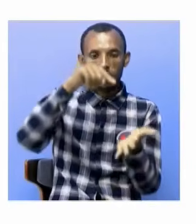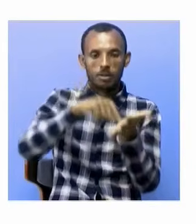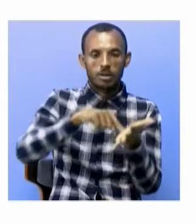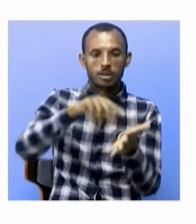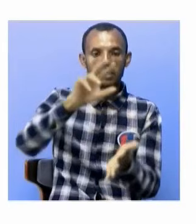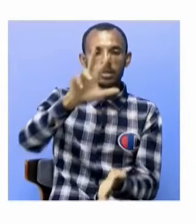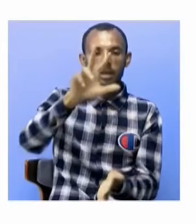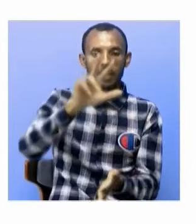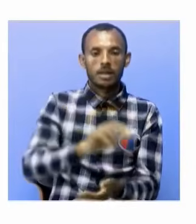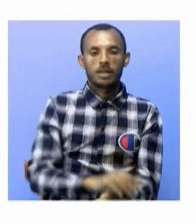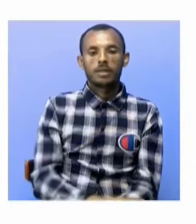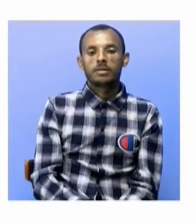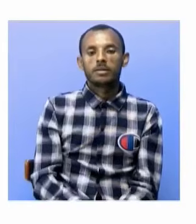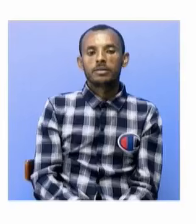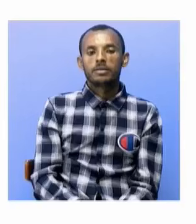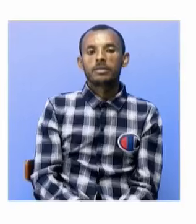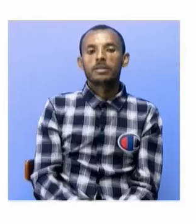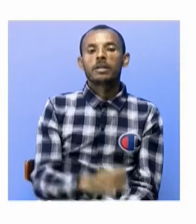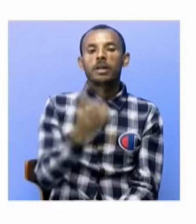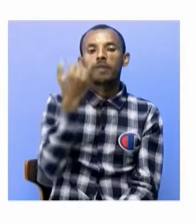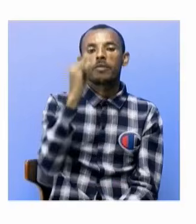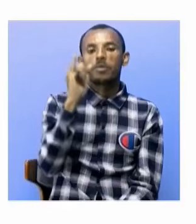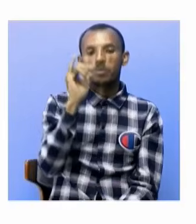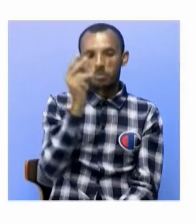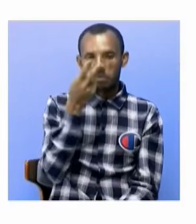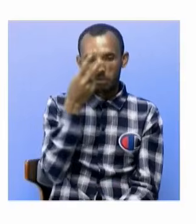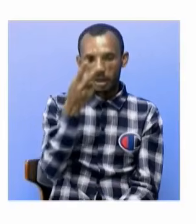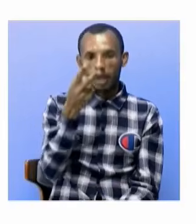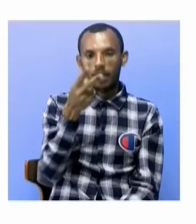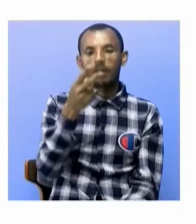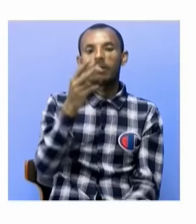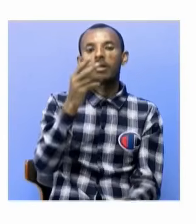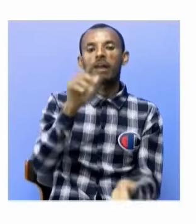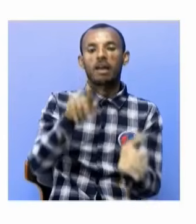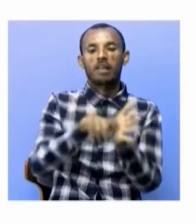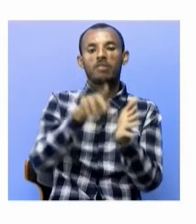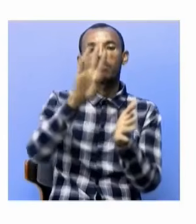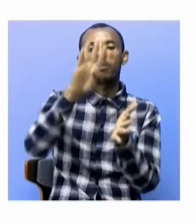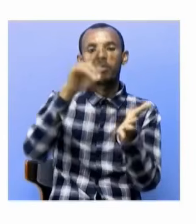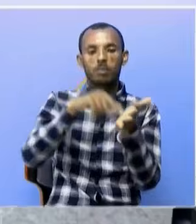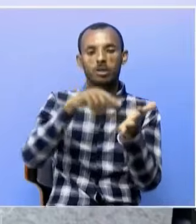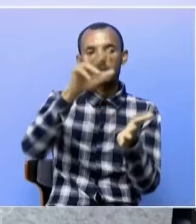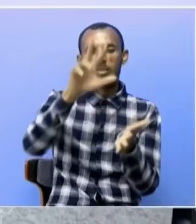4.3. Okay, if you take negative 4.3,